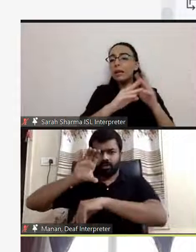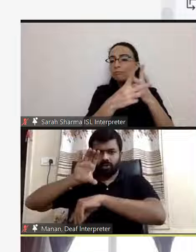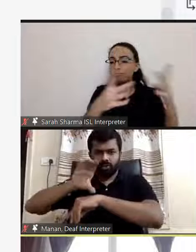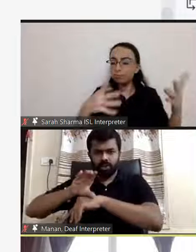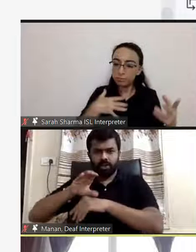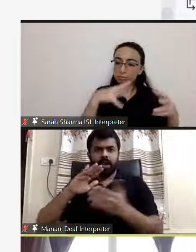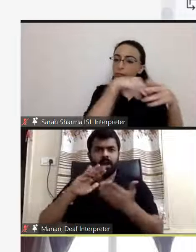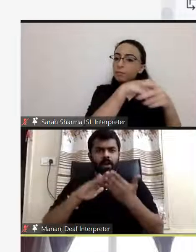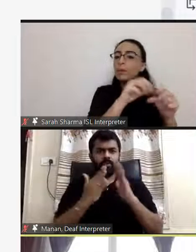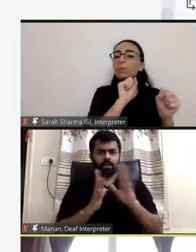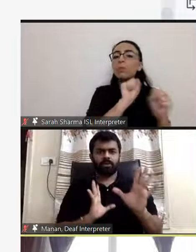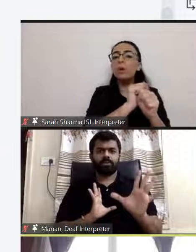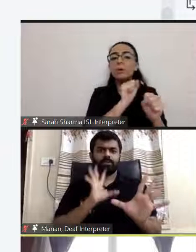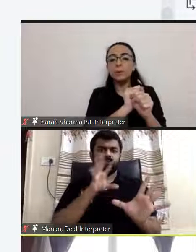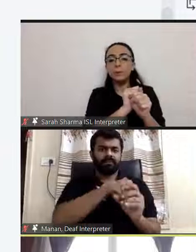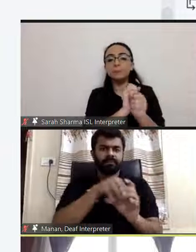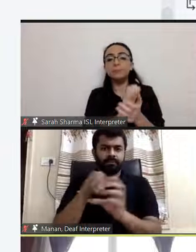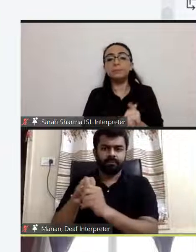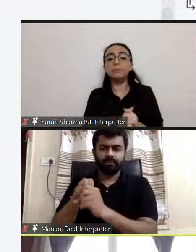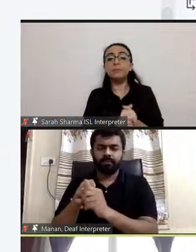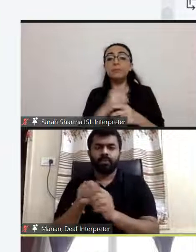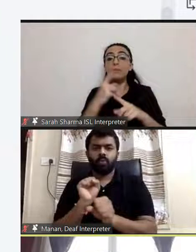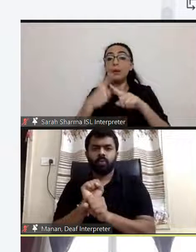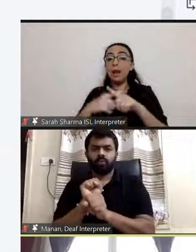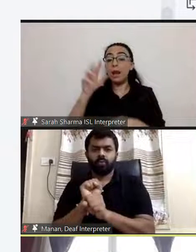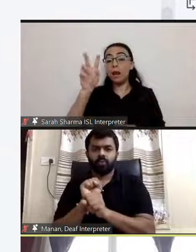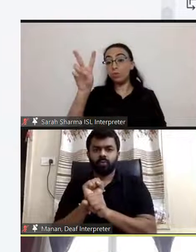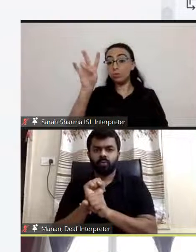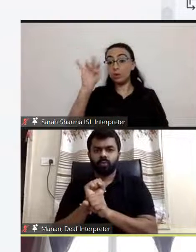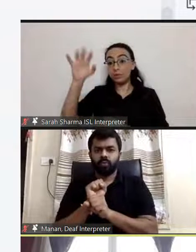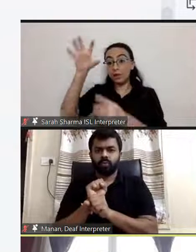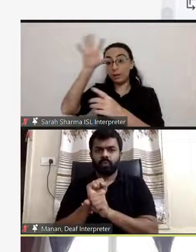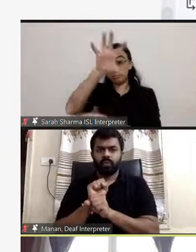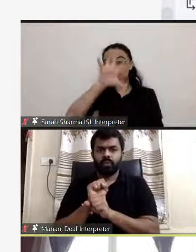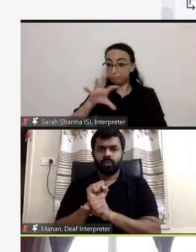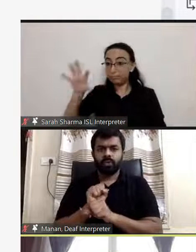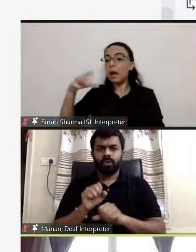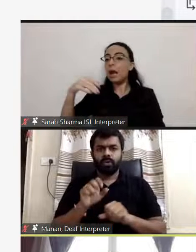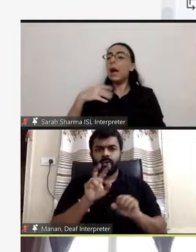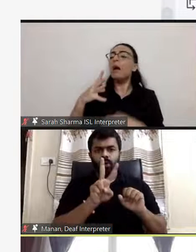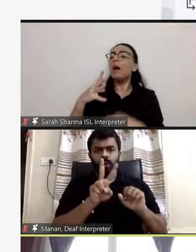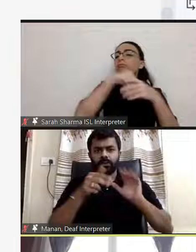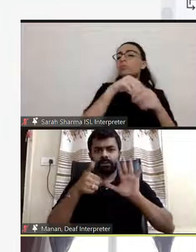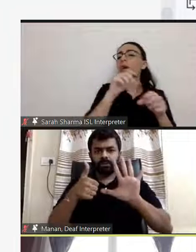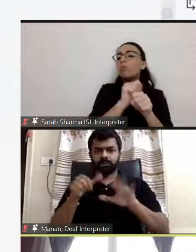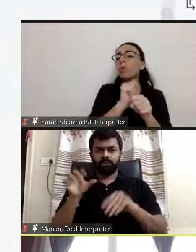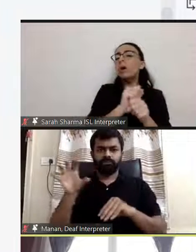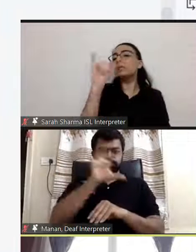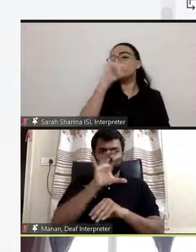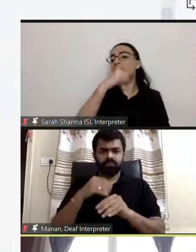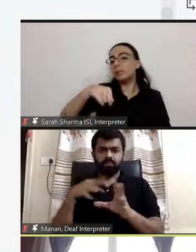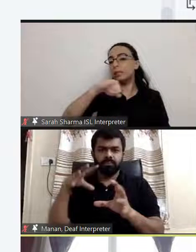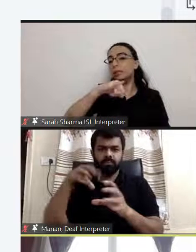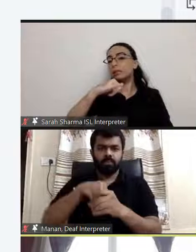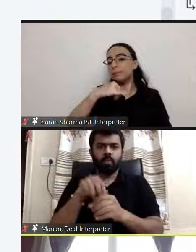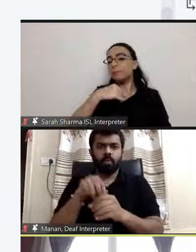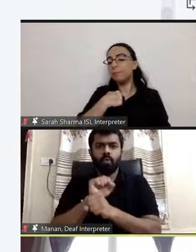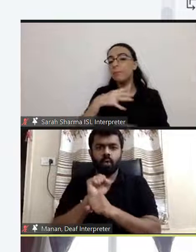supports 6 provinces out of 26 of the country, where we have